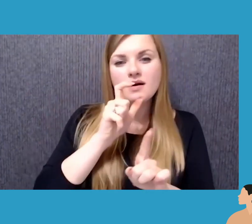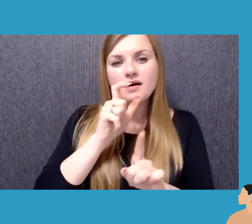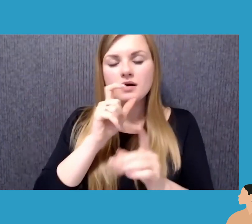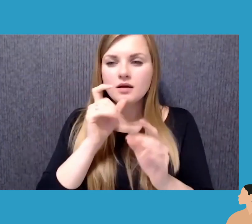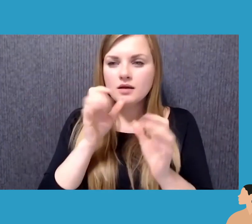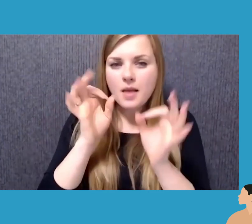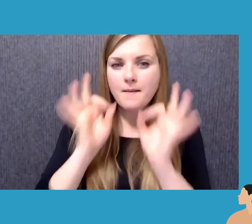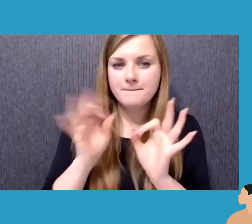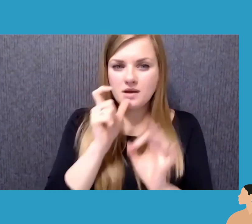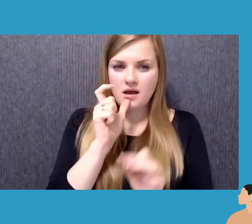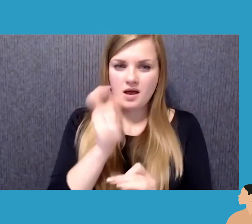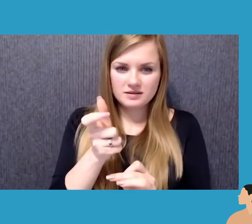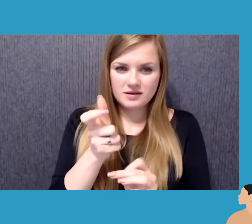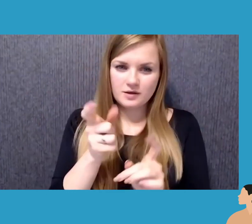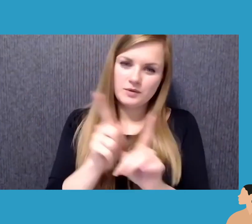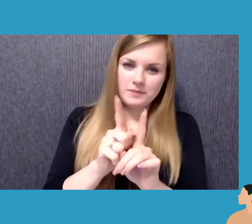be